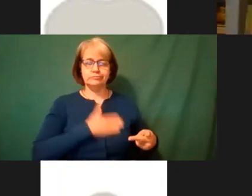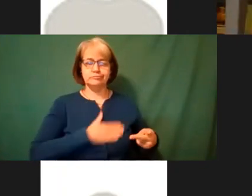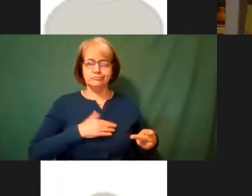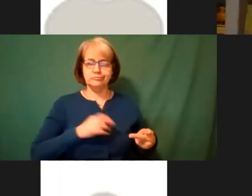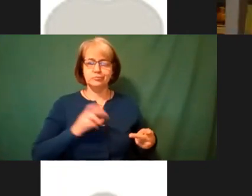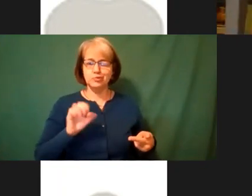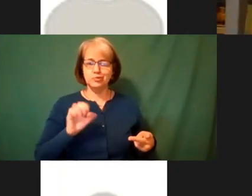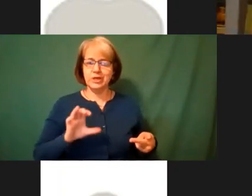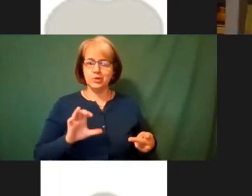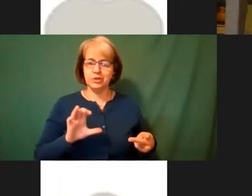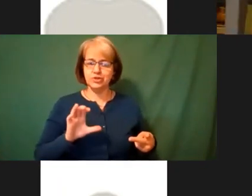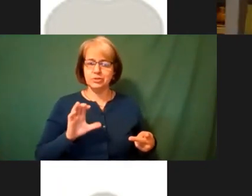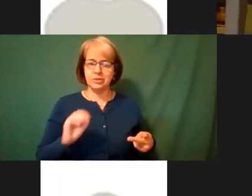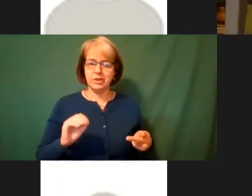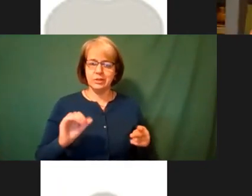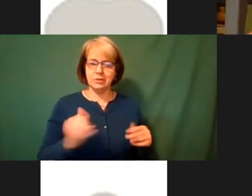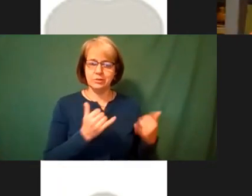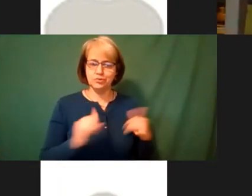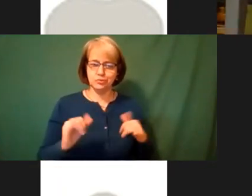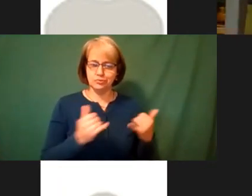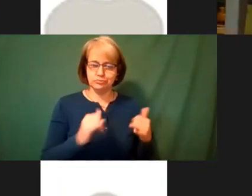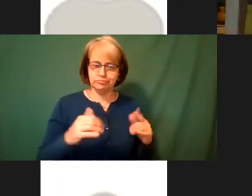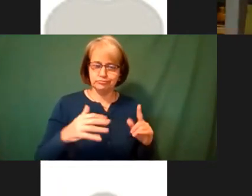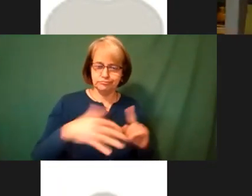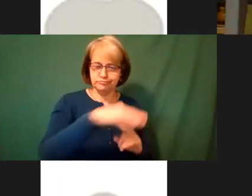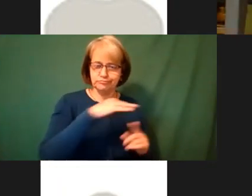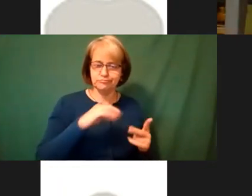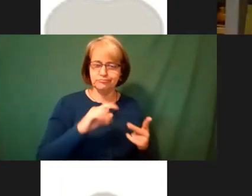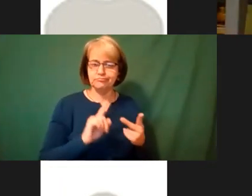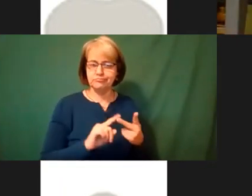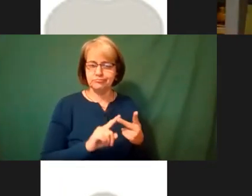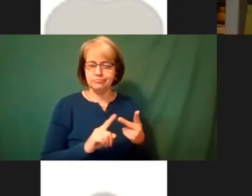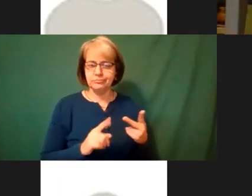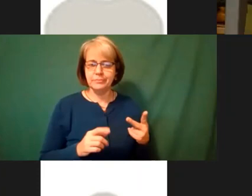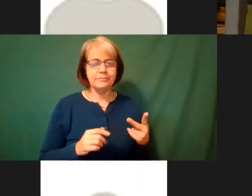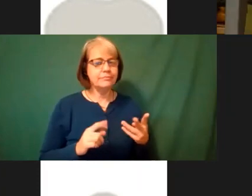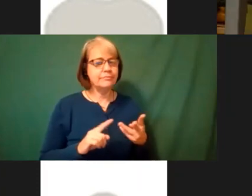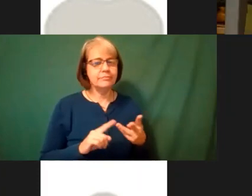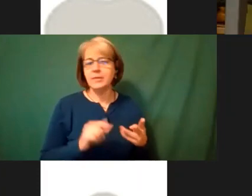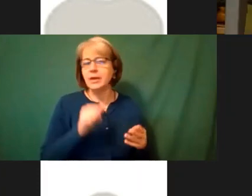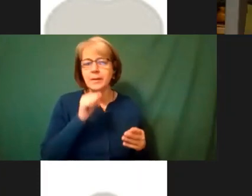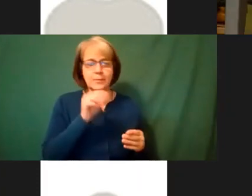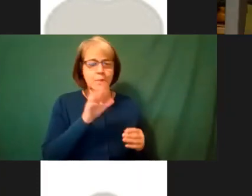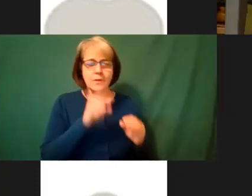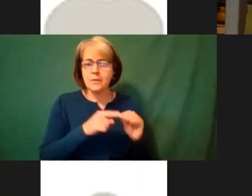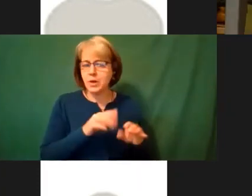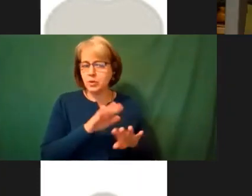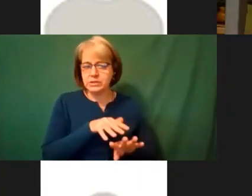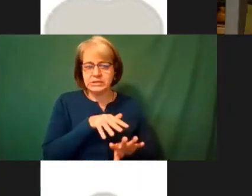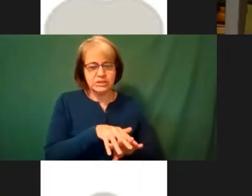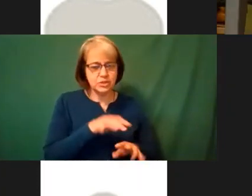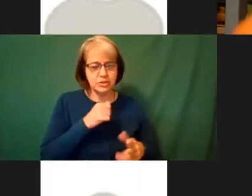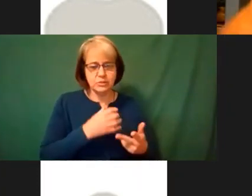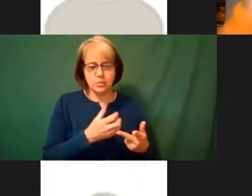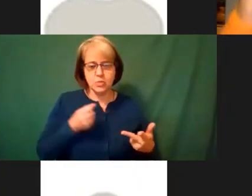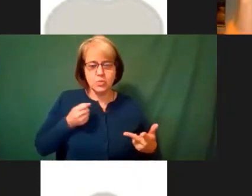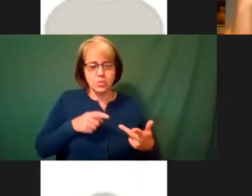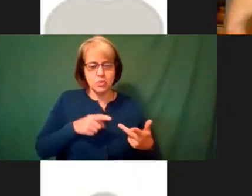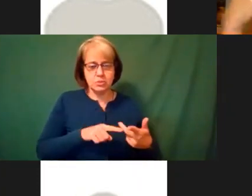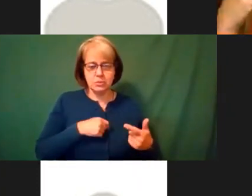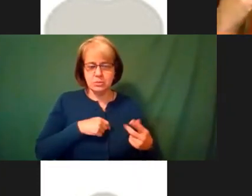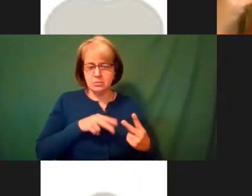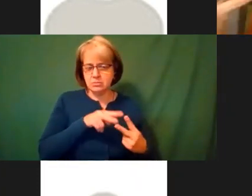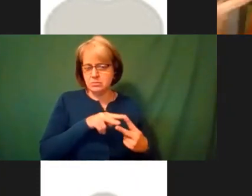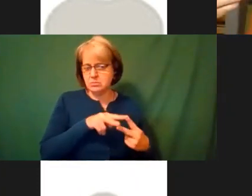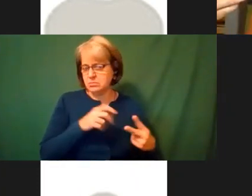As though those are the only two ways. I'm not even going to touch the indigenous perspective that, you know, is completely different. And